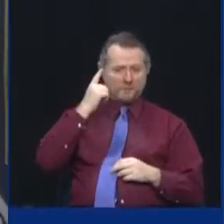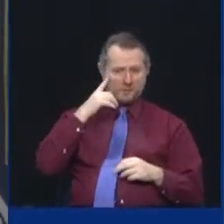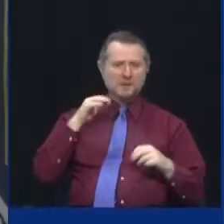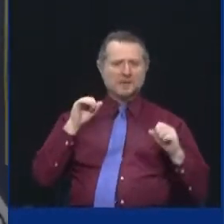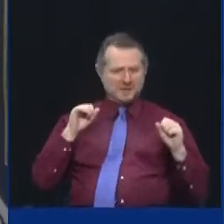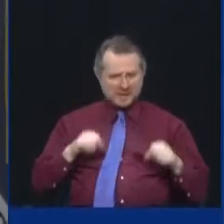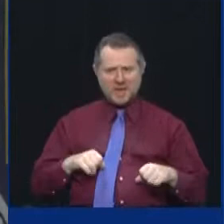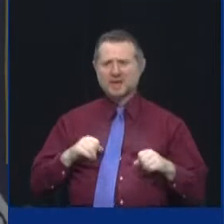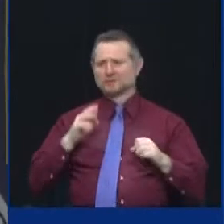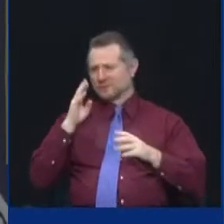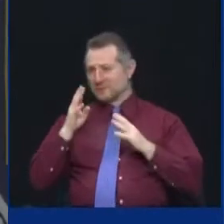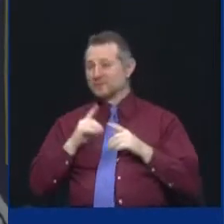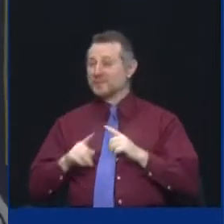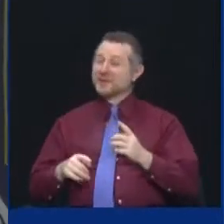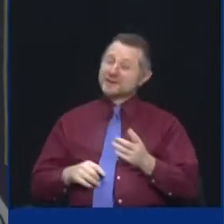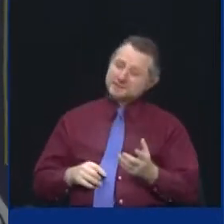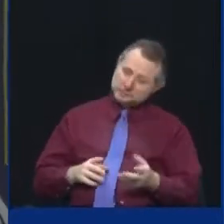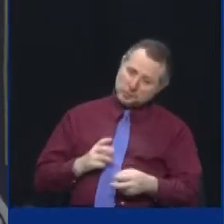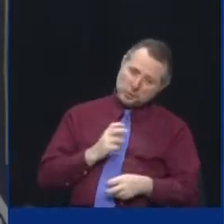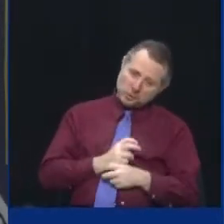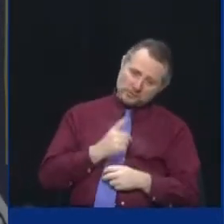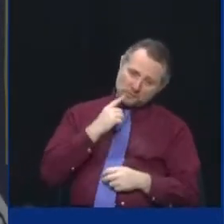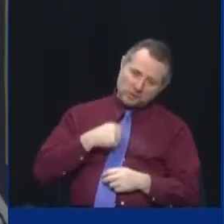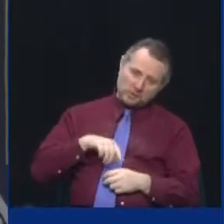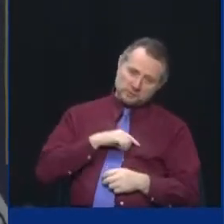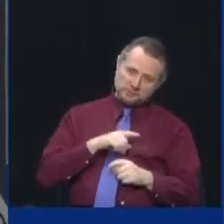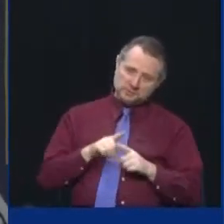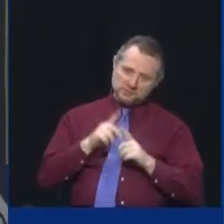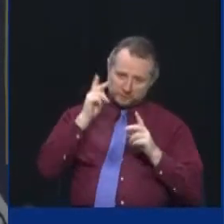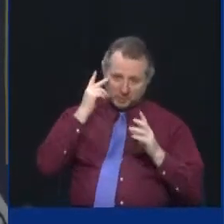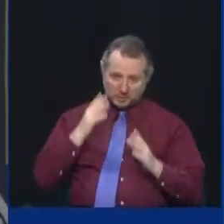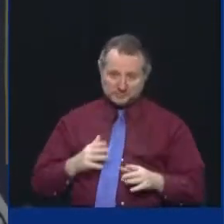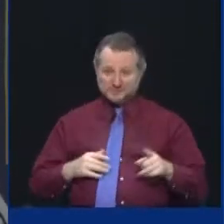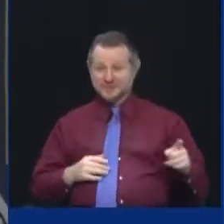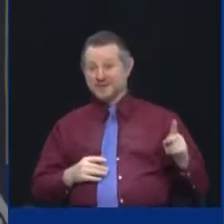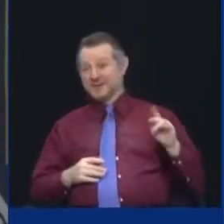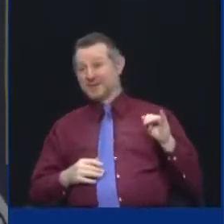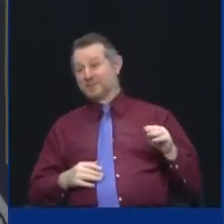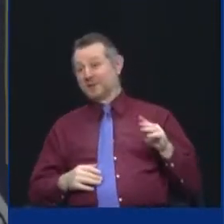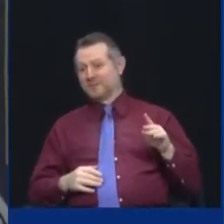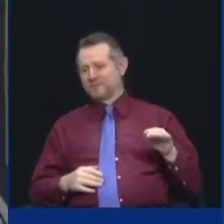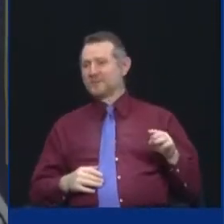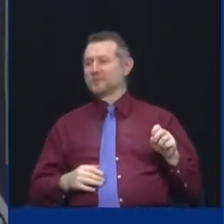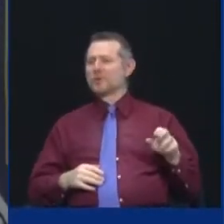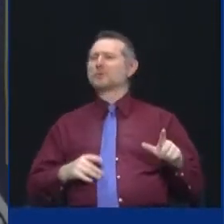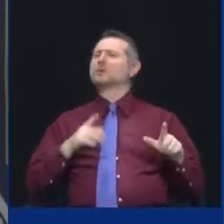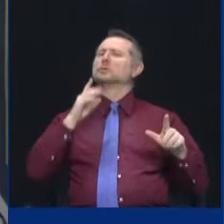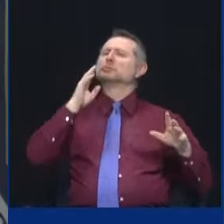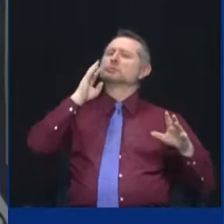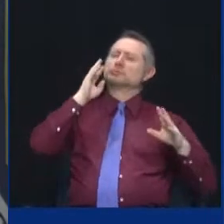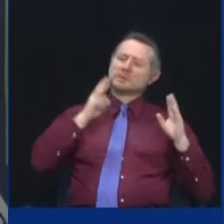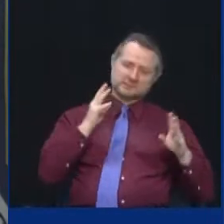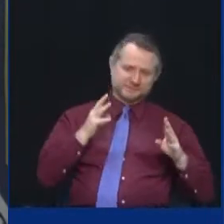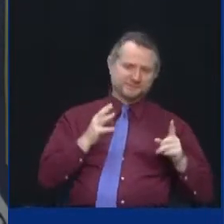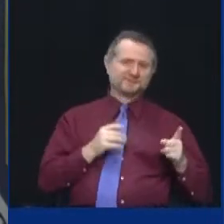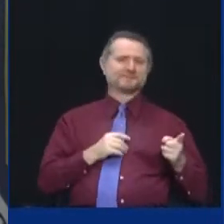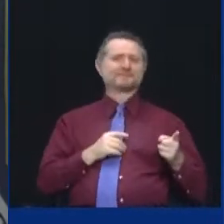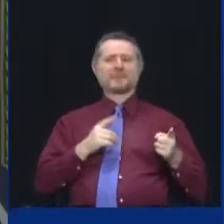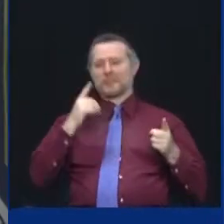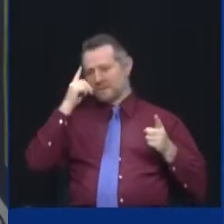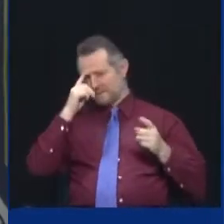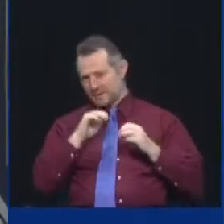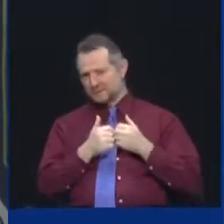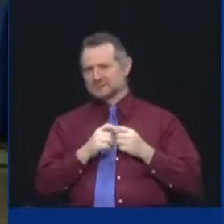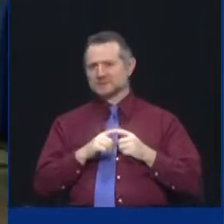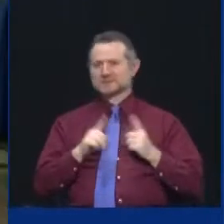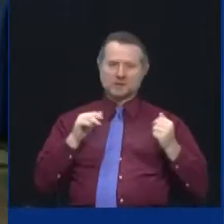very hard. And the NFTA and Kim Minkle really stepped up to the plate here, and they thought outside the box, and we want to thank them